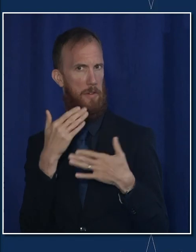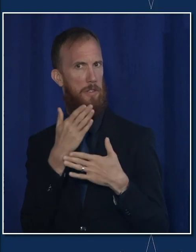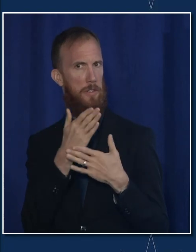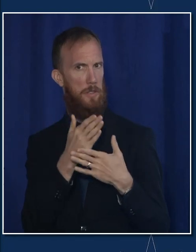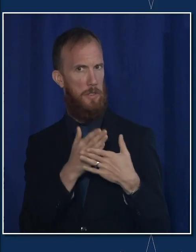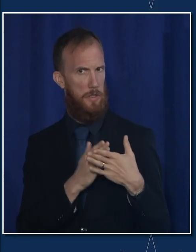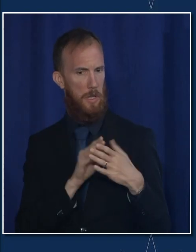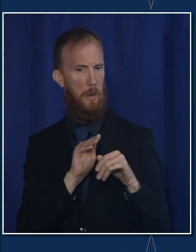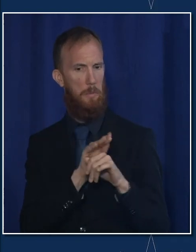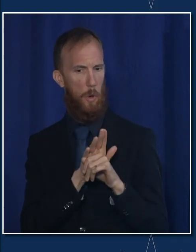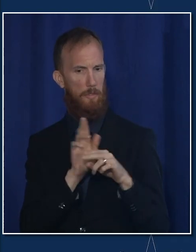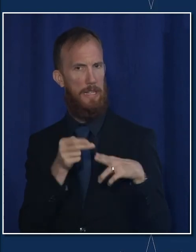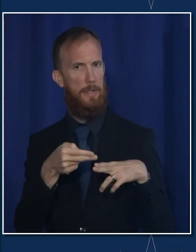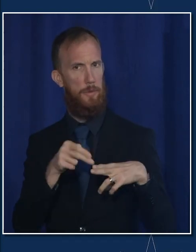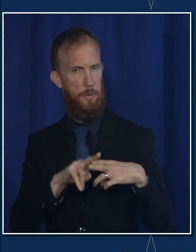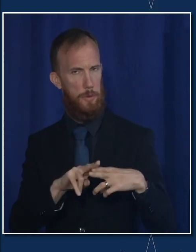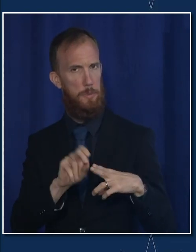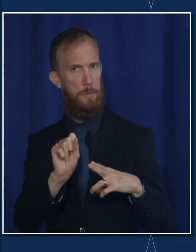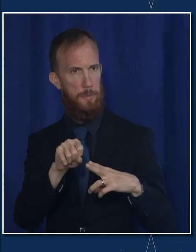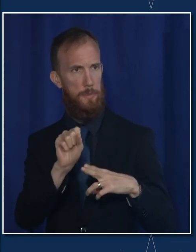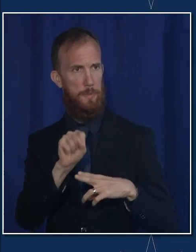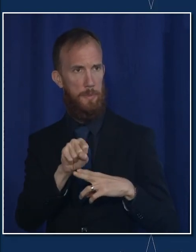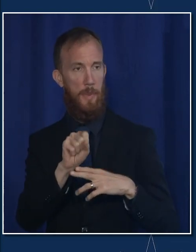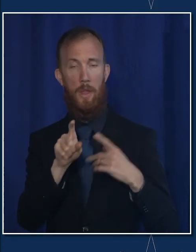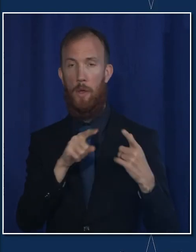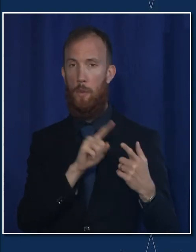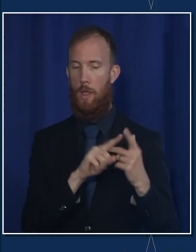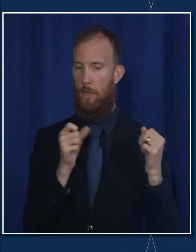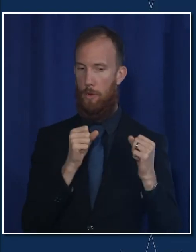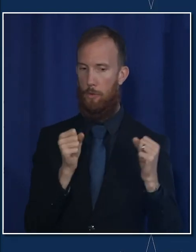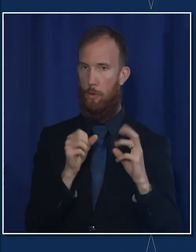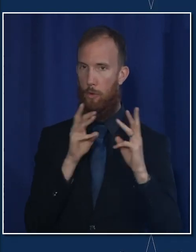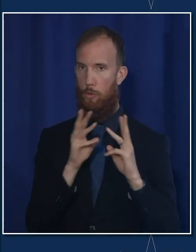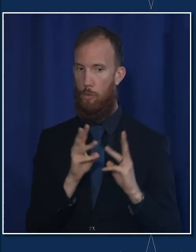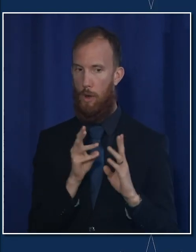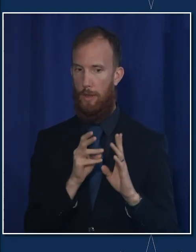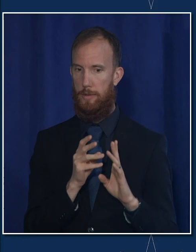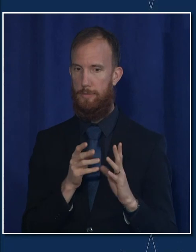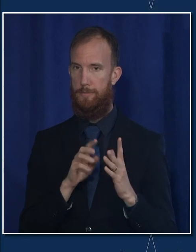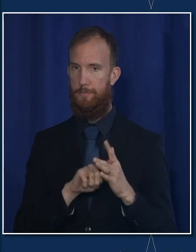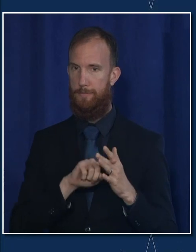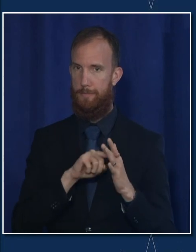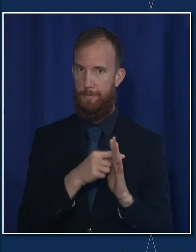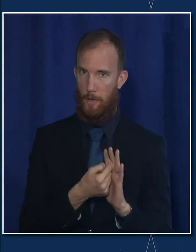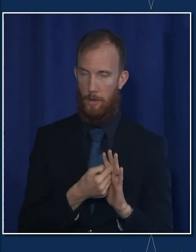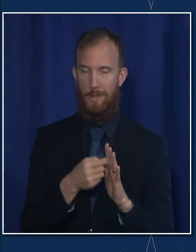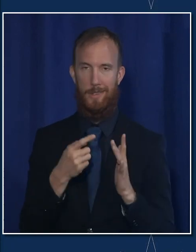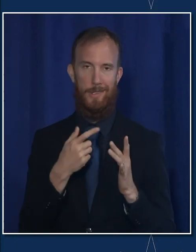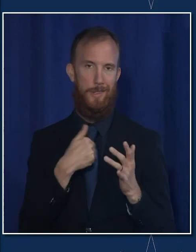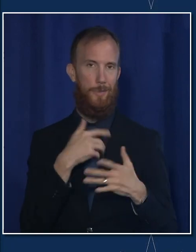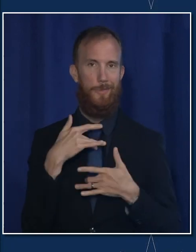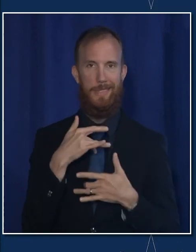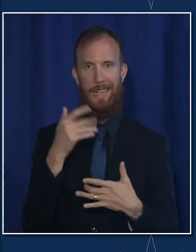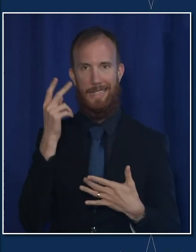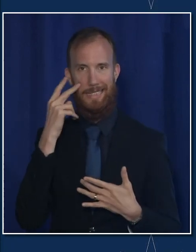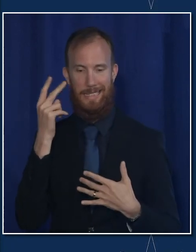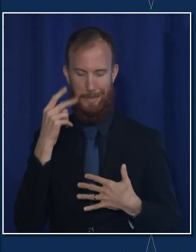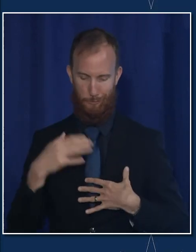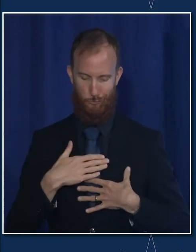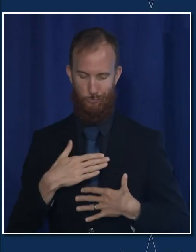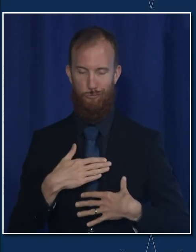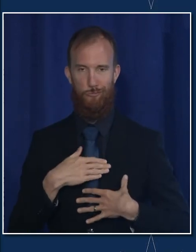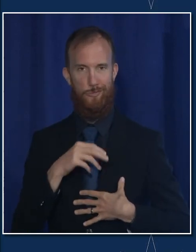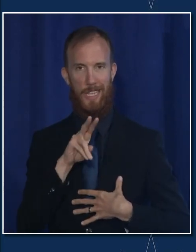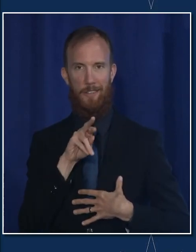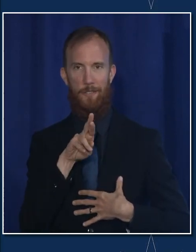the fall or winter, come the cold weather, just because we typically see respiratory viruses follow that pattern. There's a reason